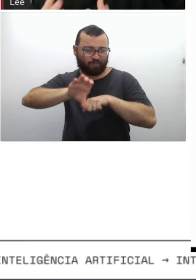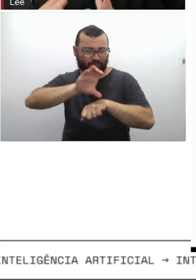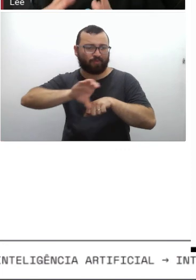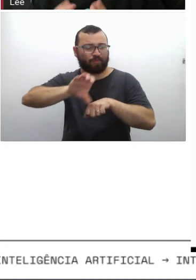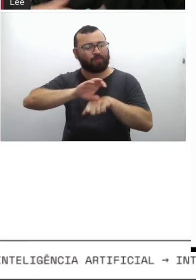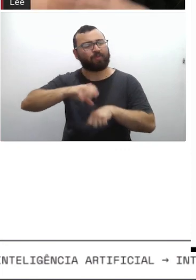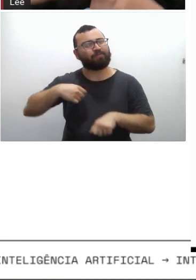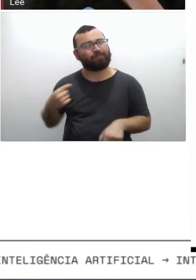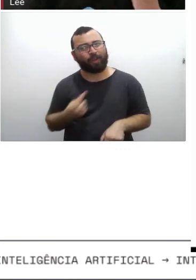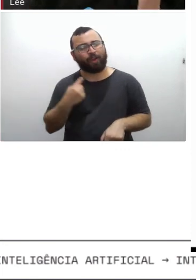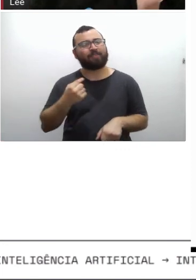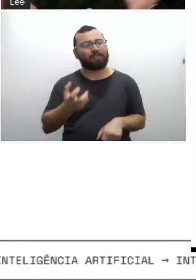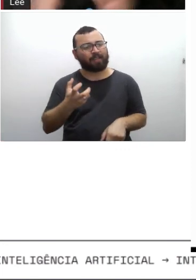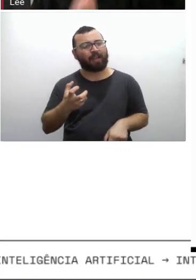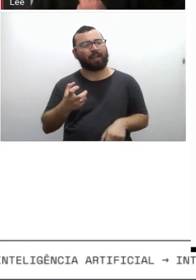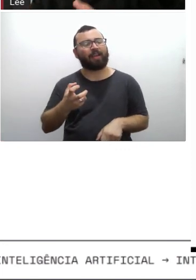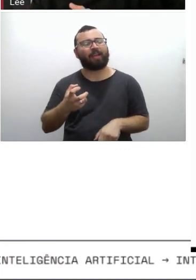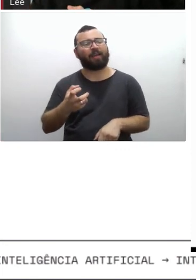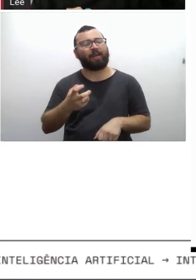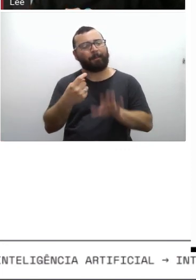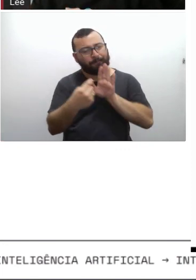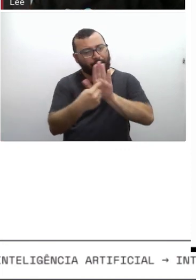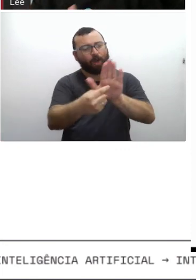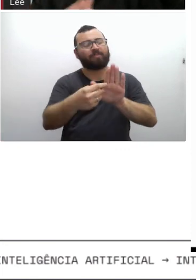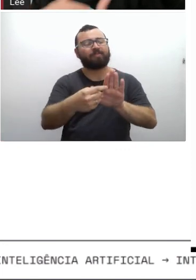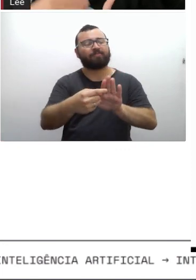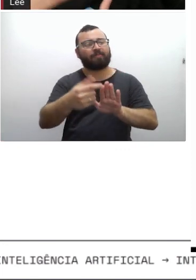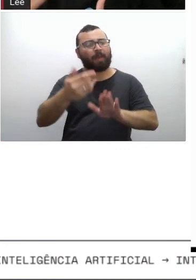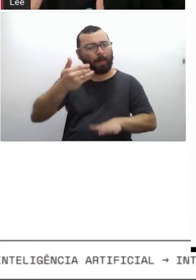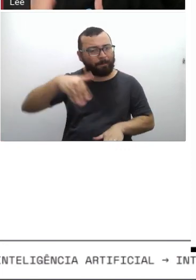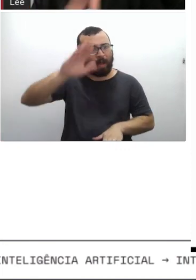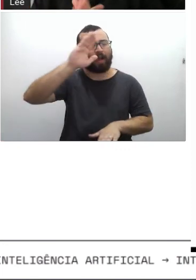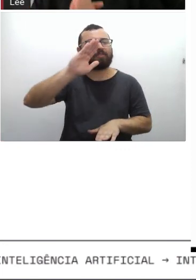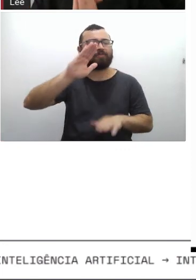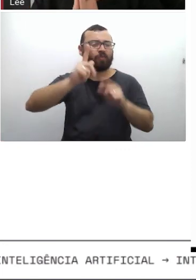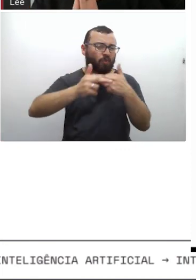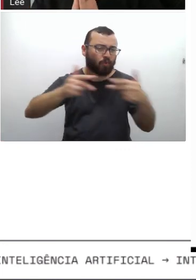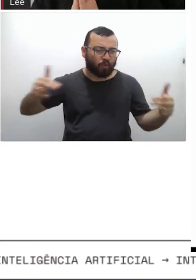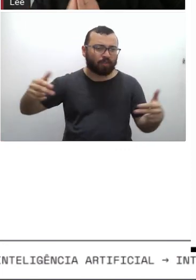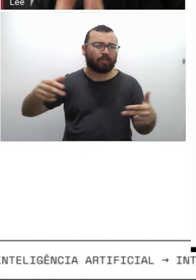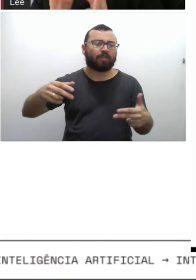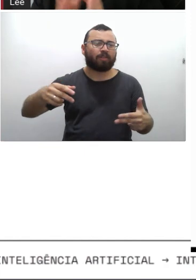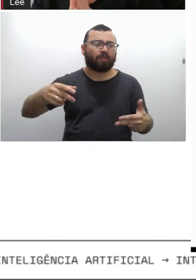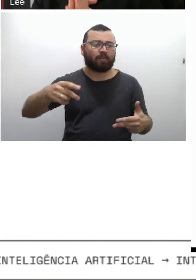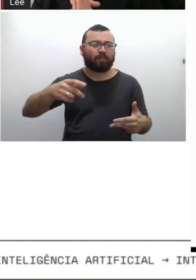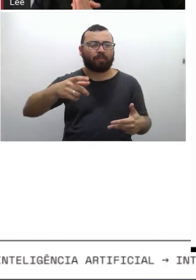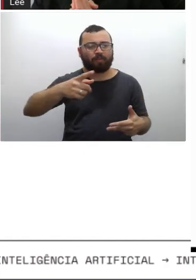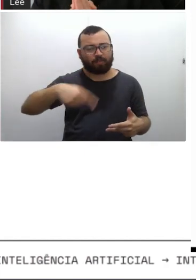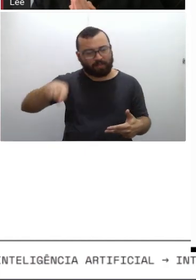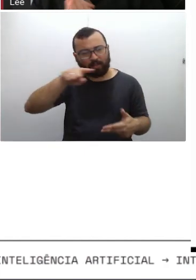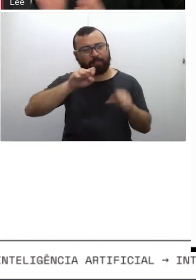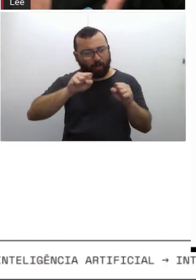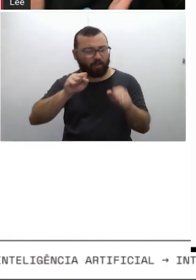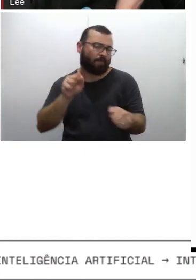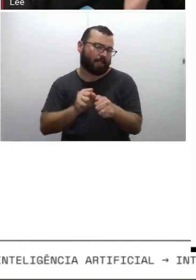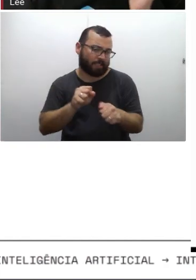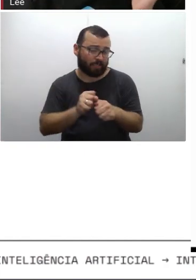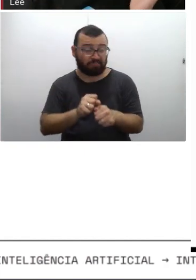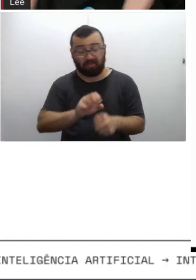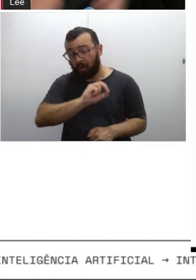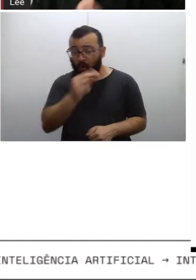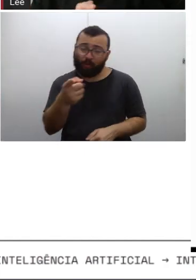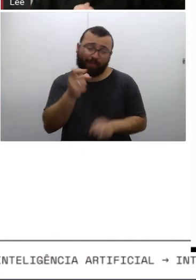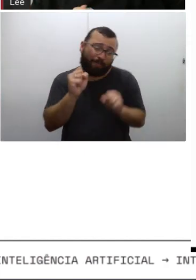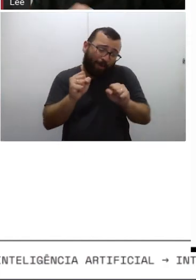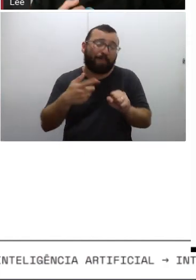to bring more brands to use voice for their brandings. Or you can